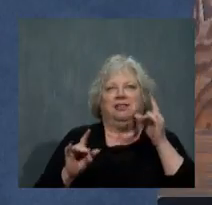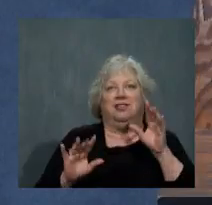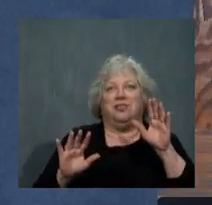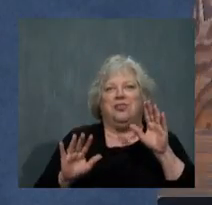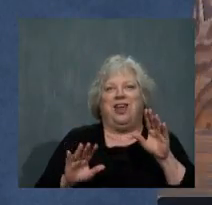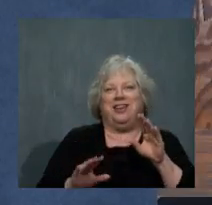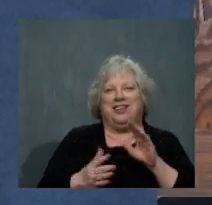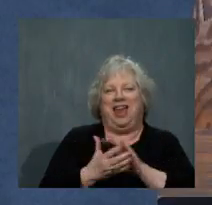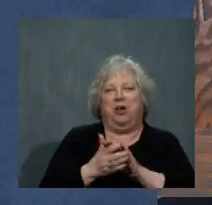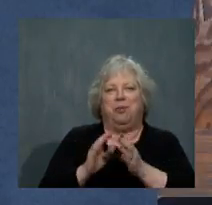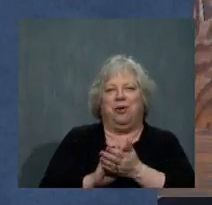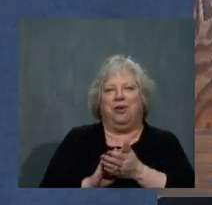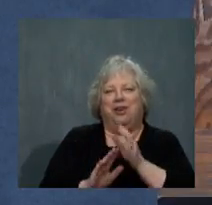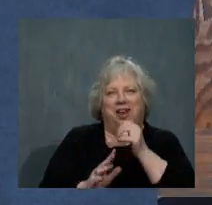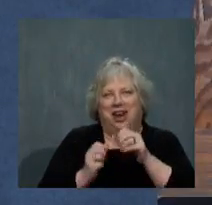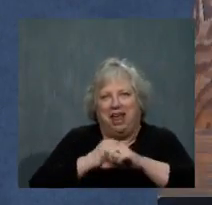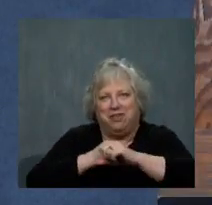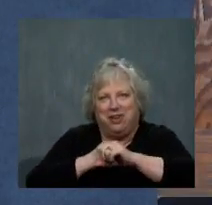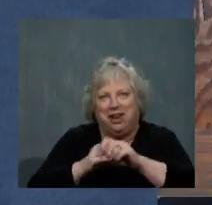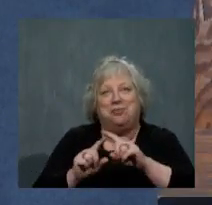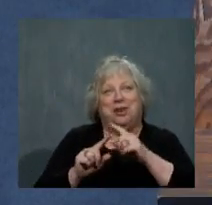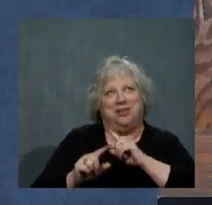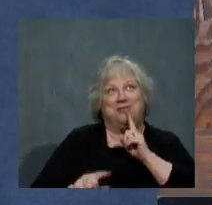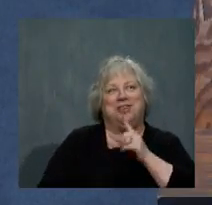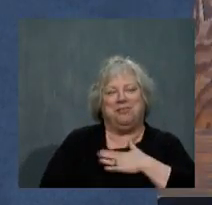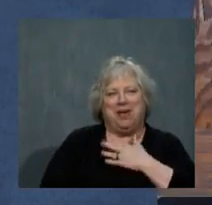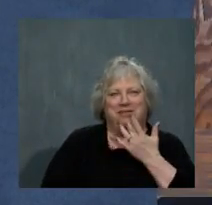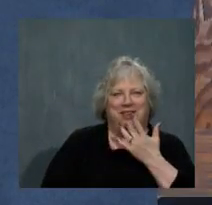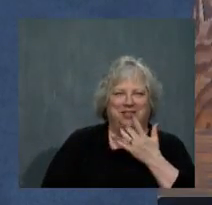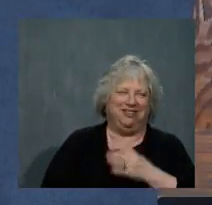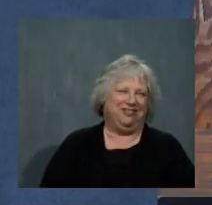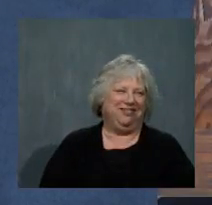an advertisement, but it's my favorite.